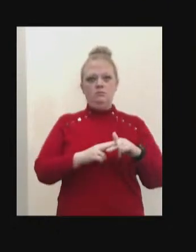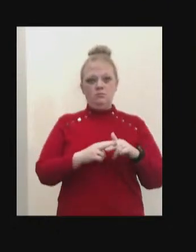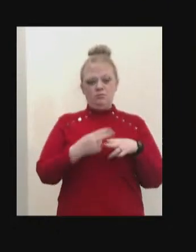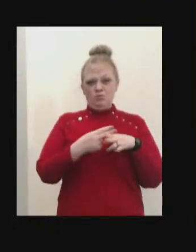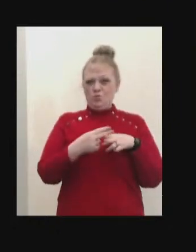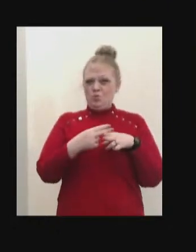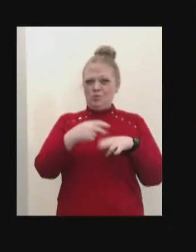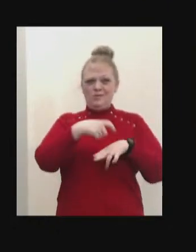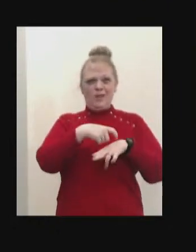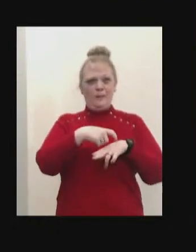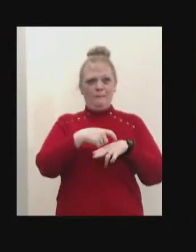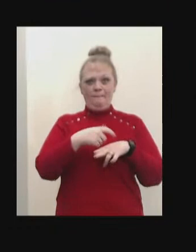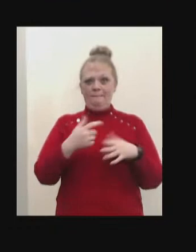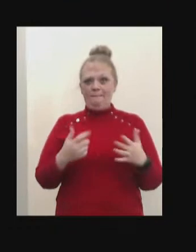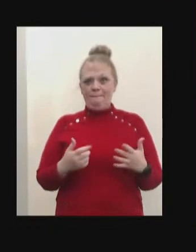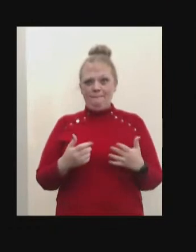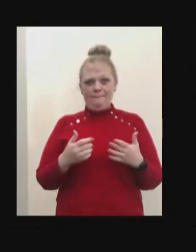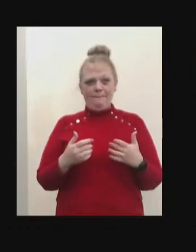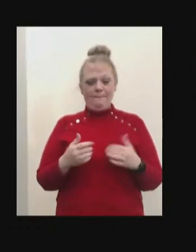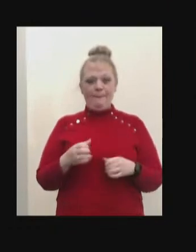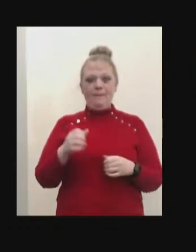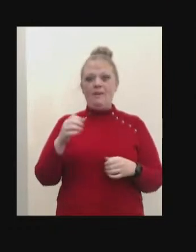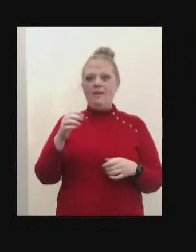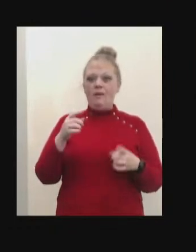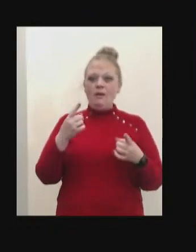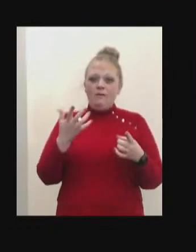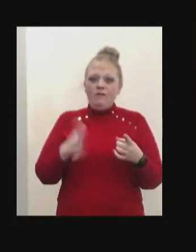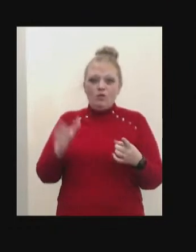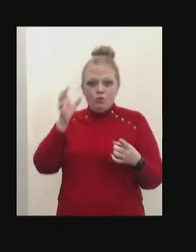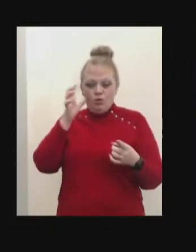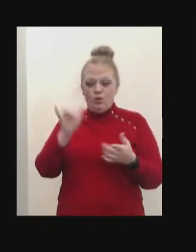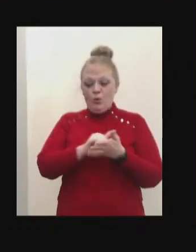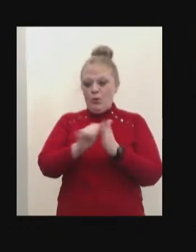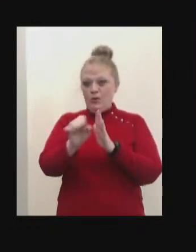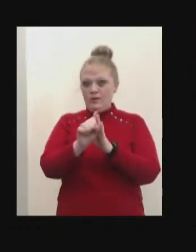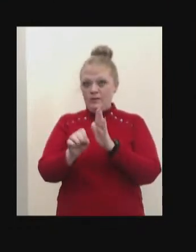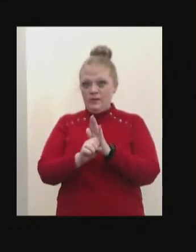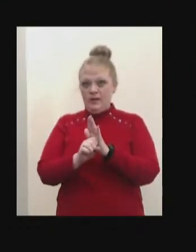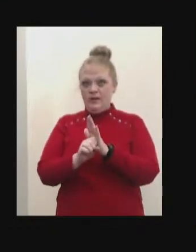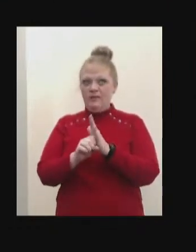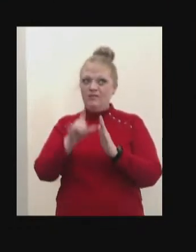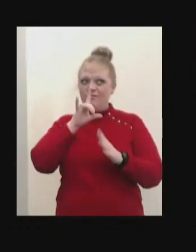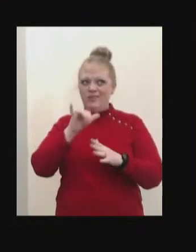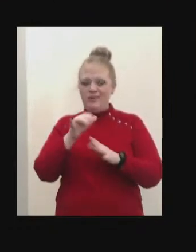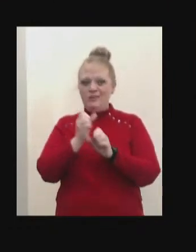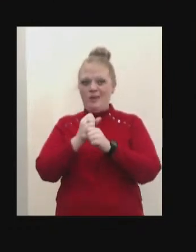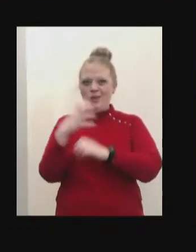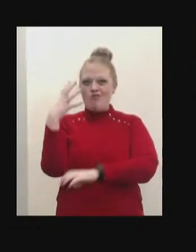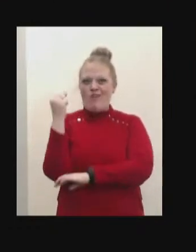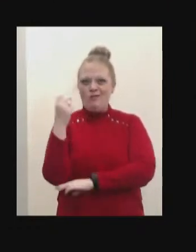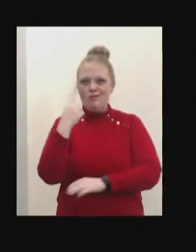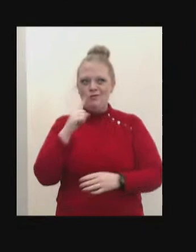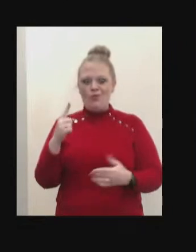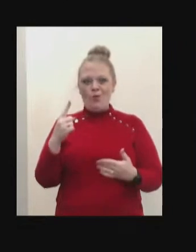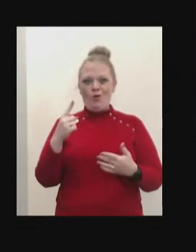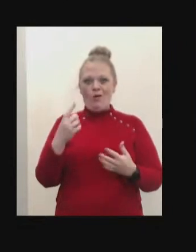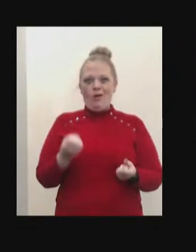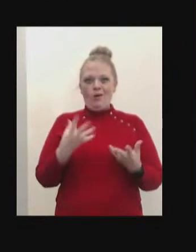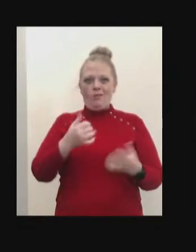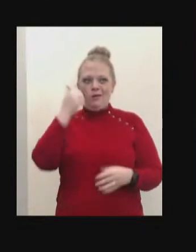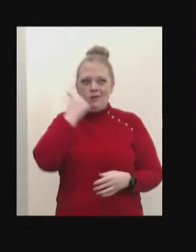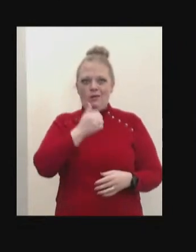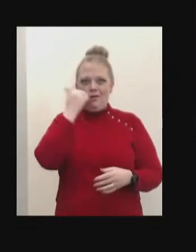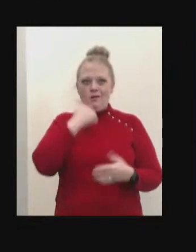time. And as you may have heard, New York City or New York State keeps on setting records for the number of new daily cases that are